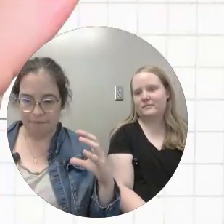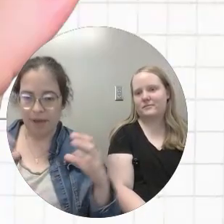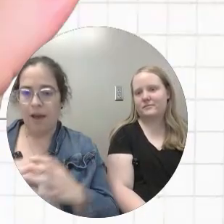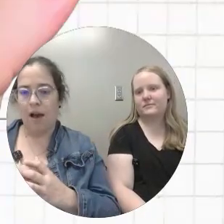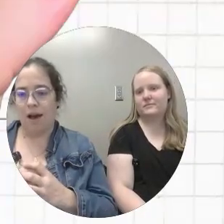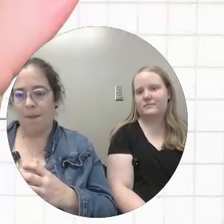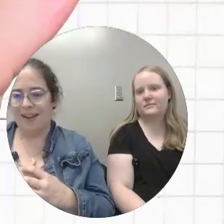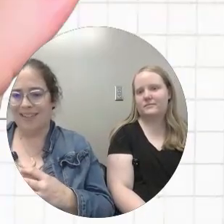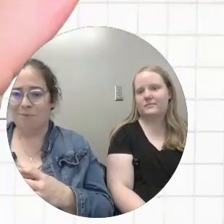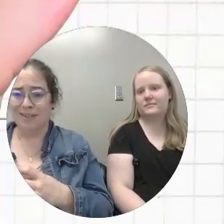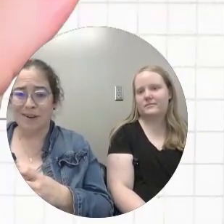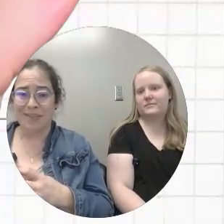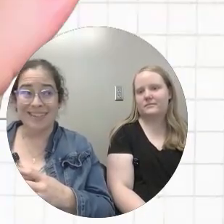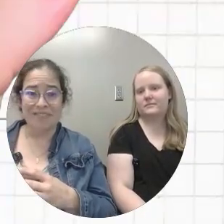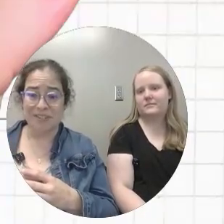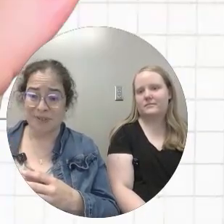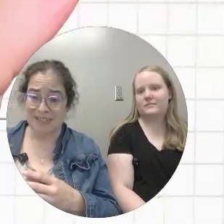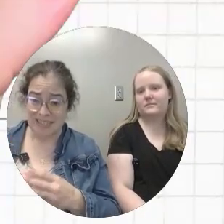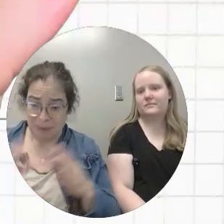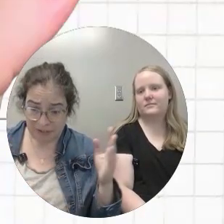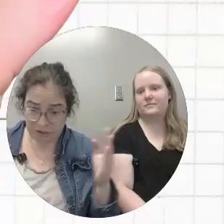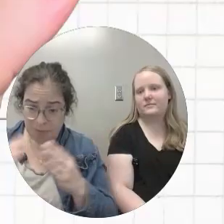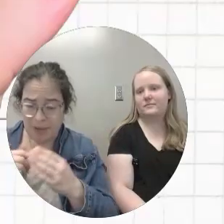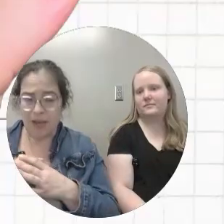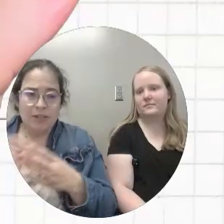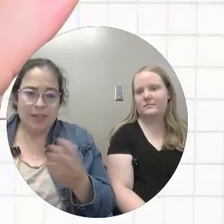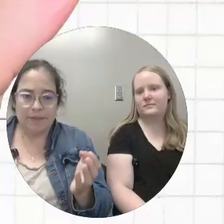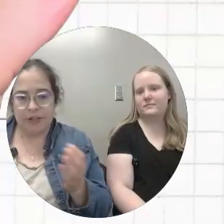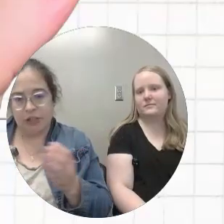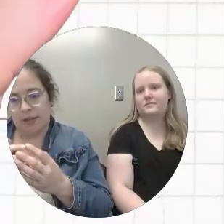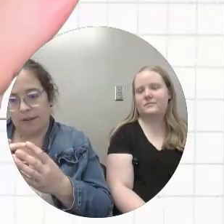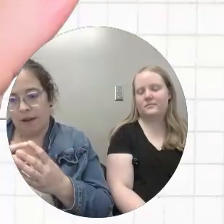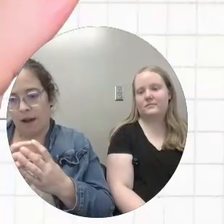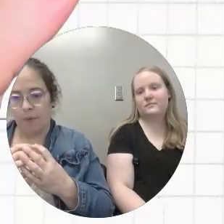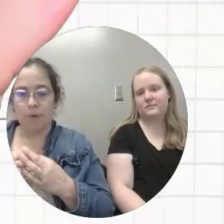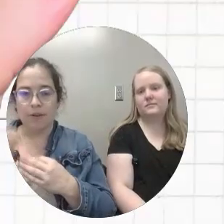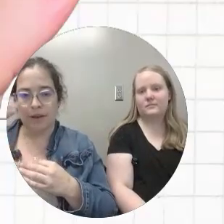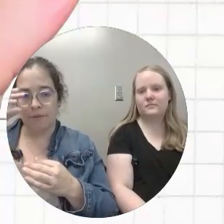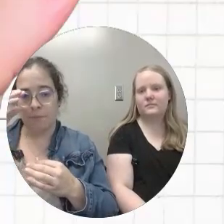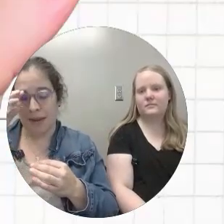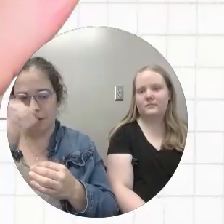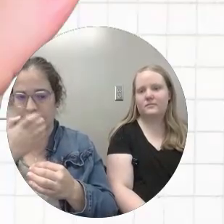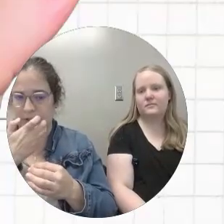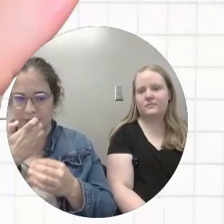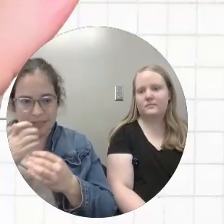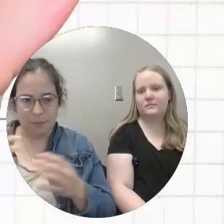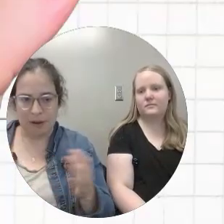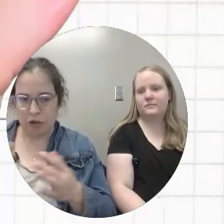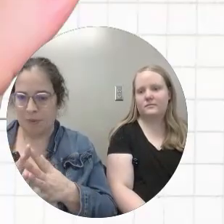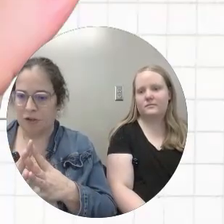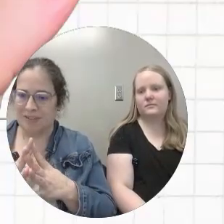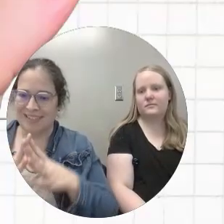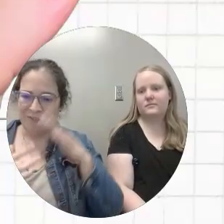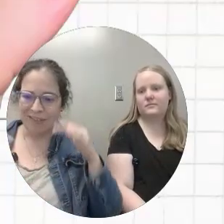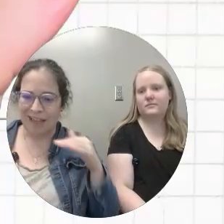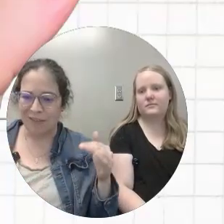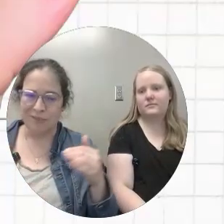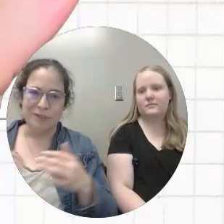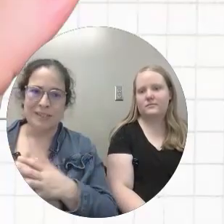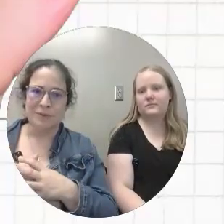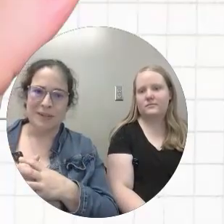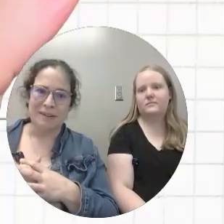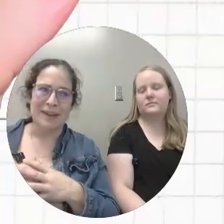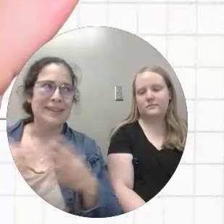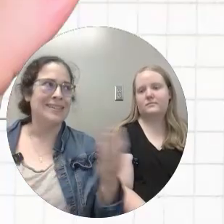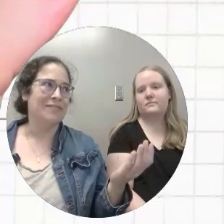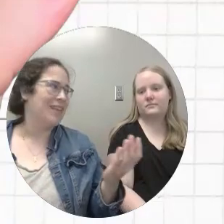term of deaf. And it's important to note that deafness really is a spectrum, just like vision and the world of blind, low vision is a spectrum. And there's different